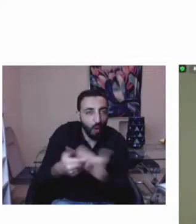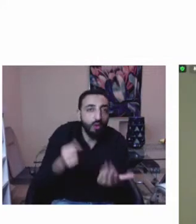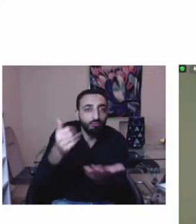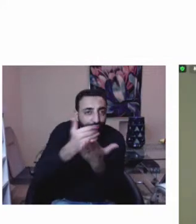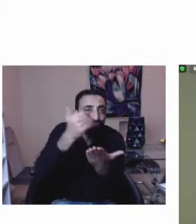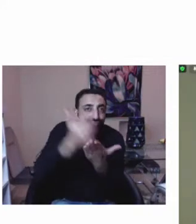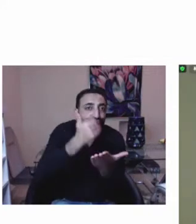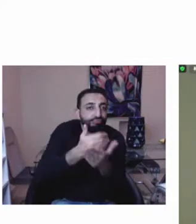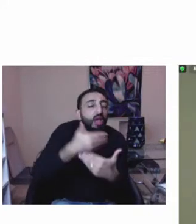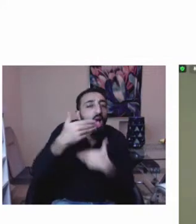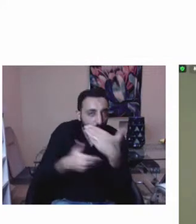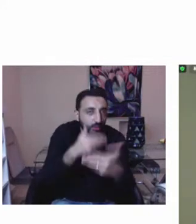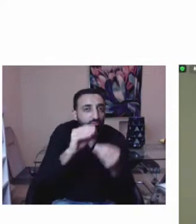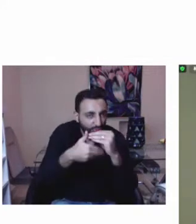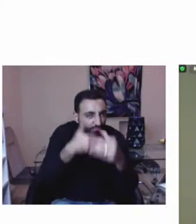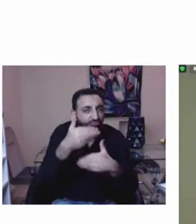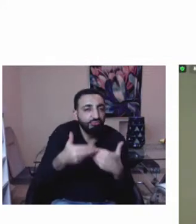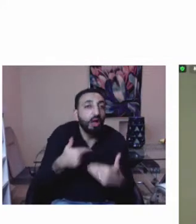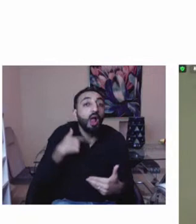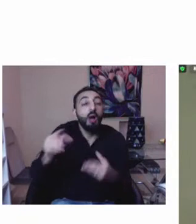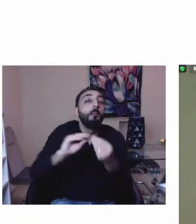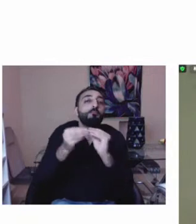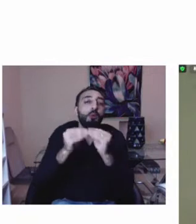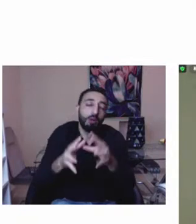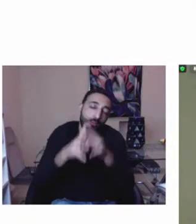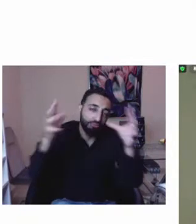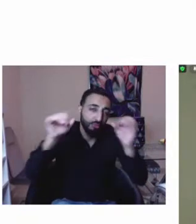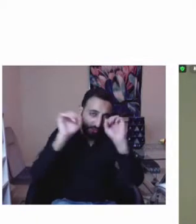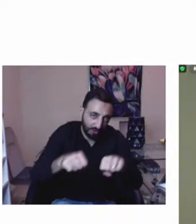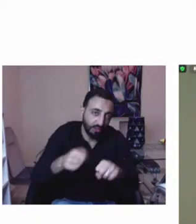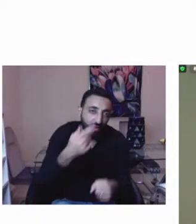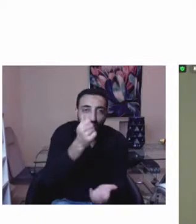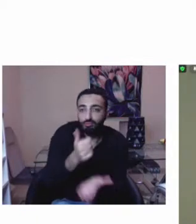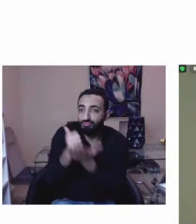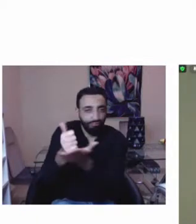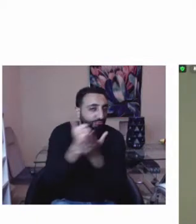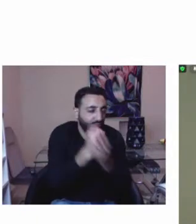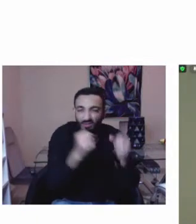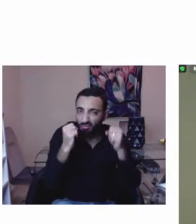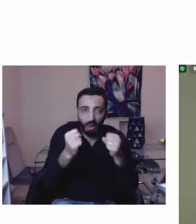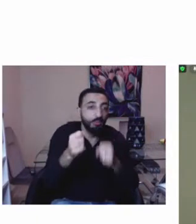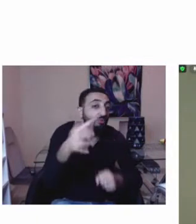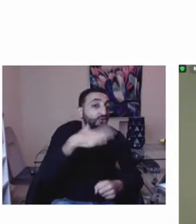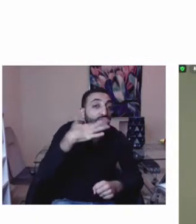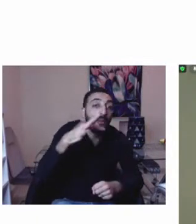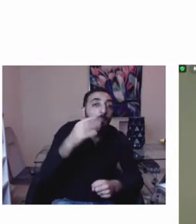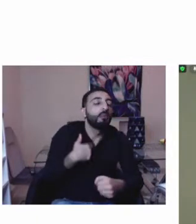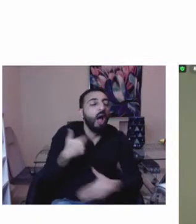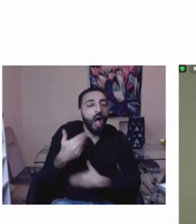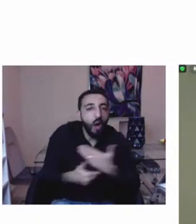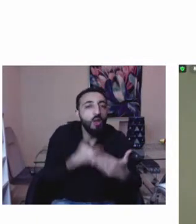problems that the youth are facing who want to build peace are facing.